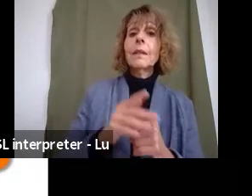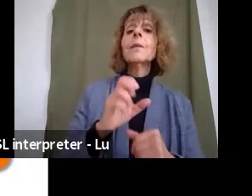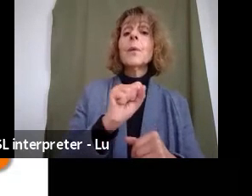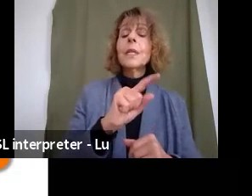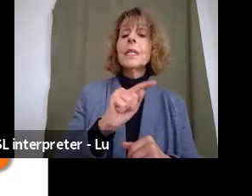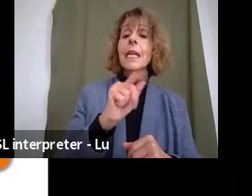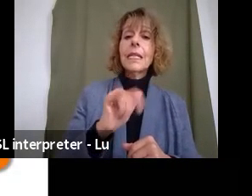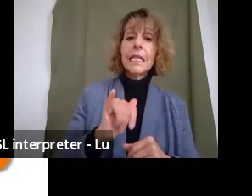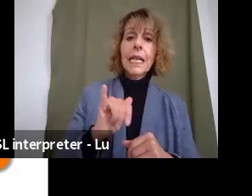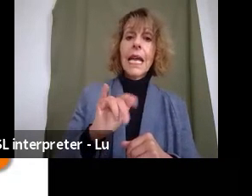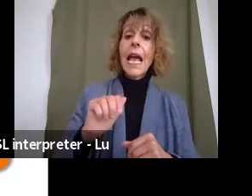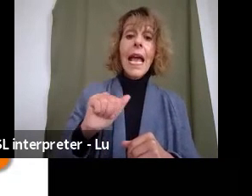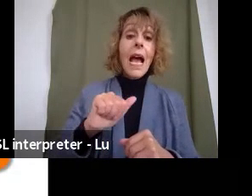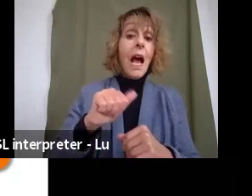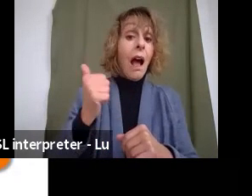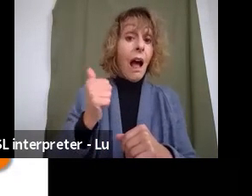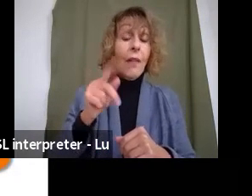up?